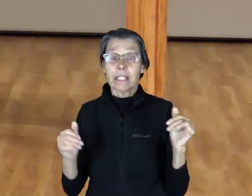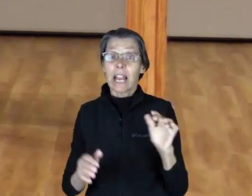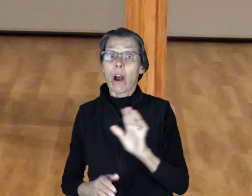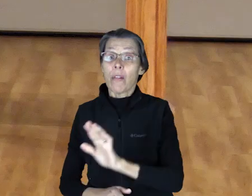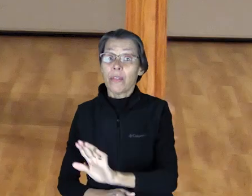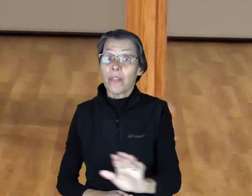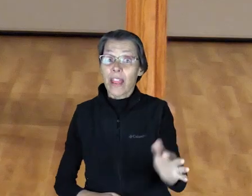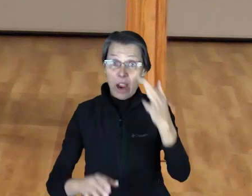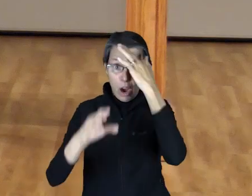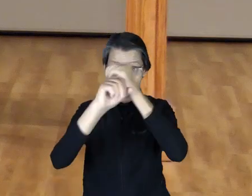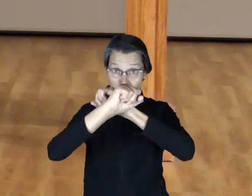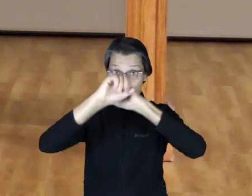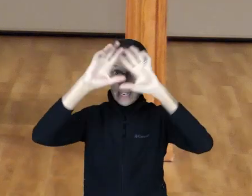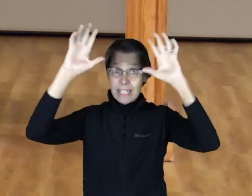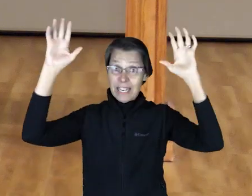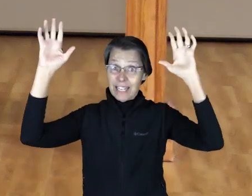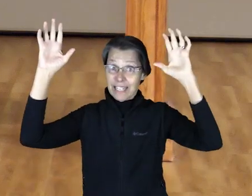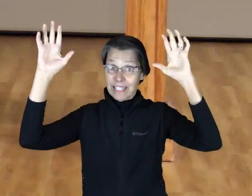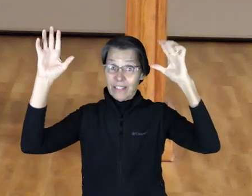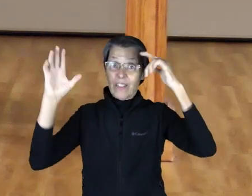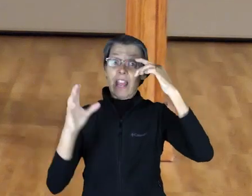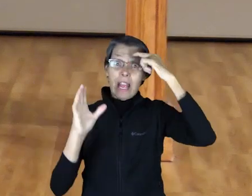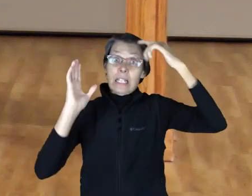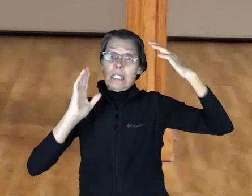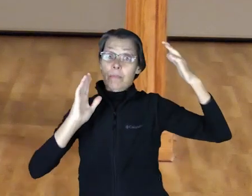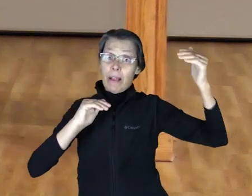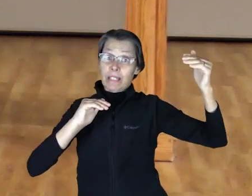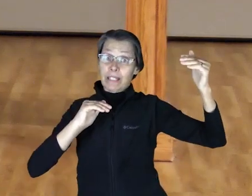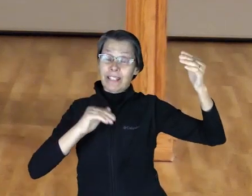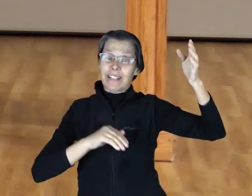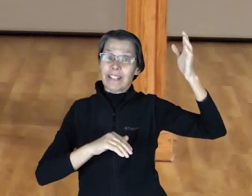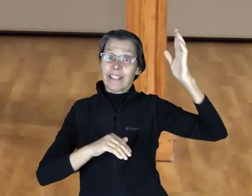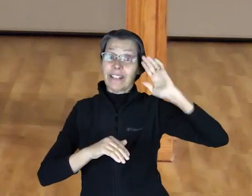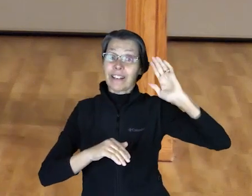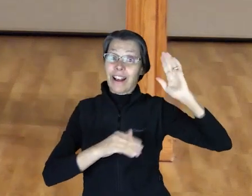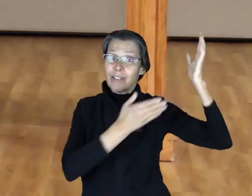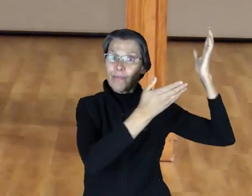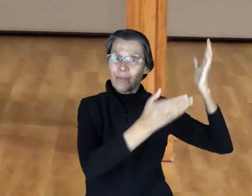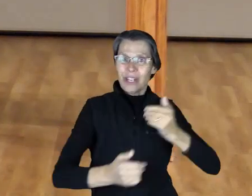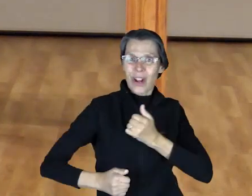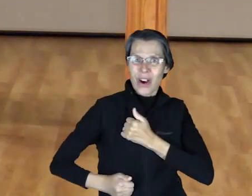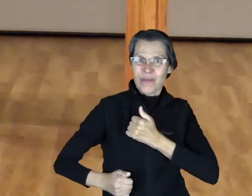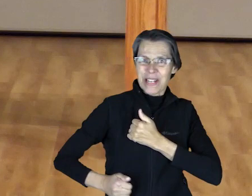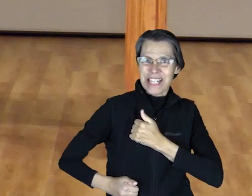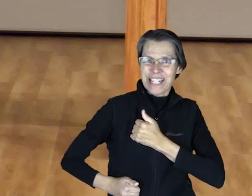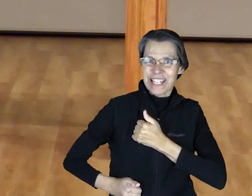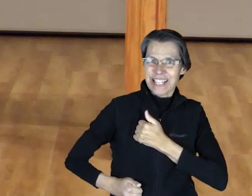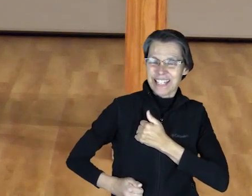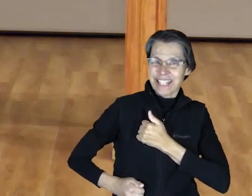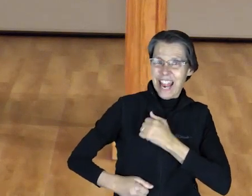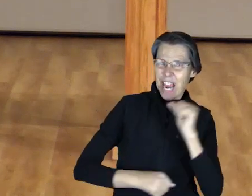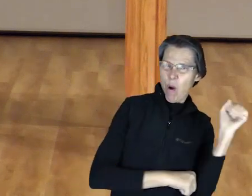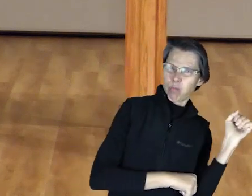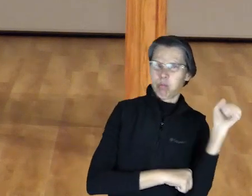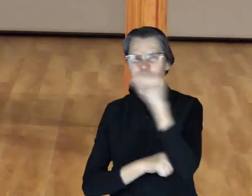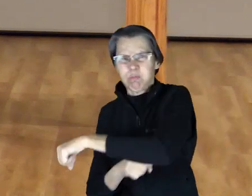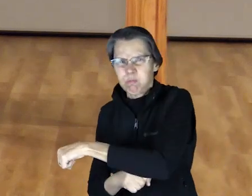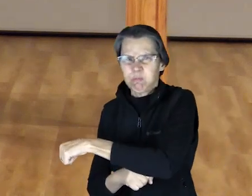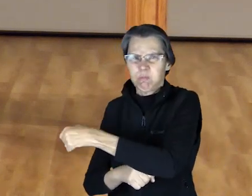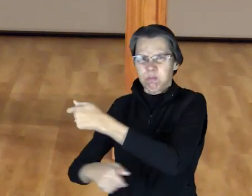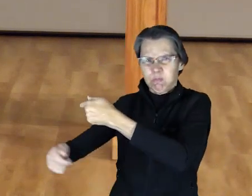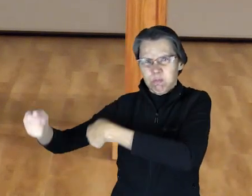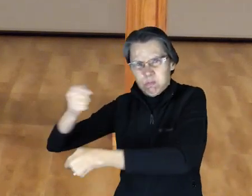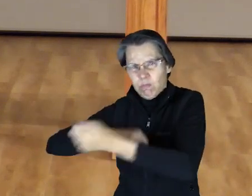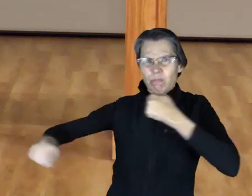God would do that, you see, would be to mount an army stronger than the Egyptian army and to simply supplant the